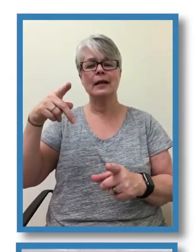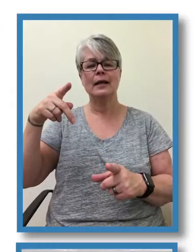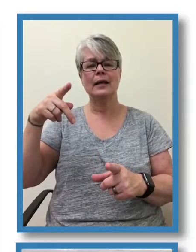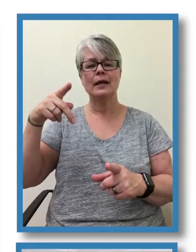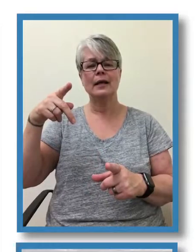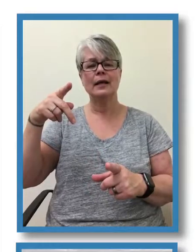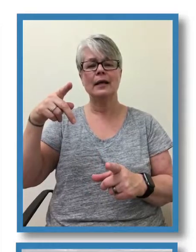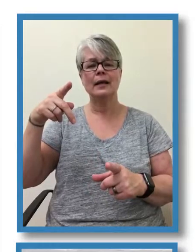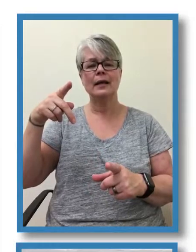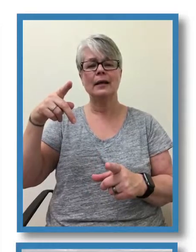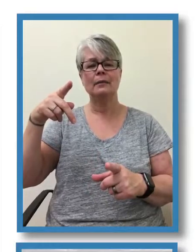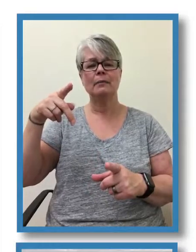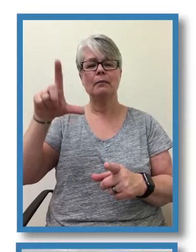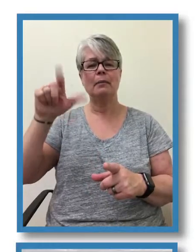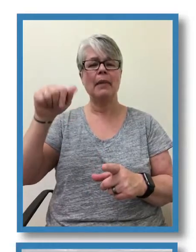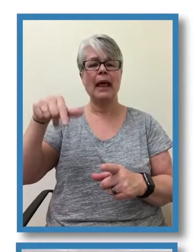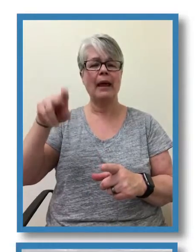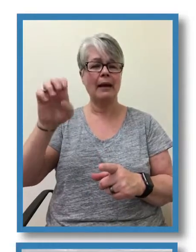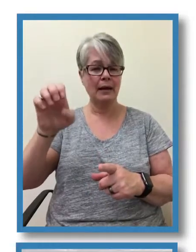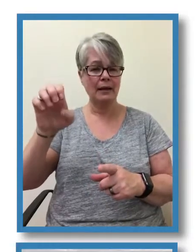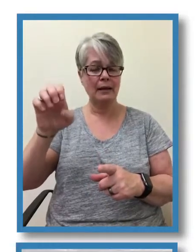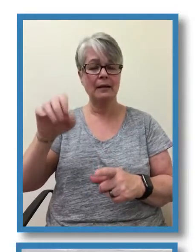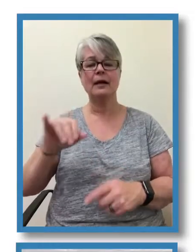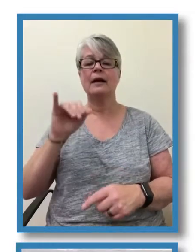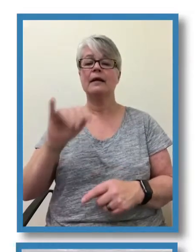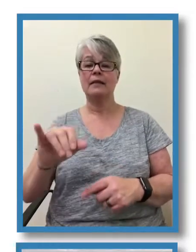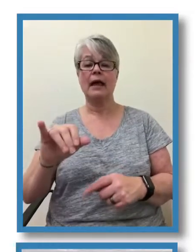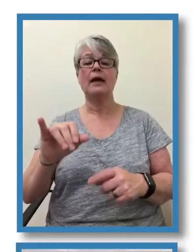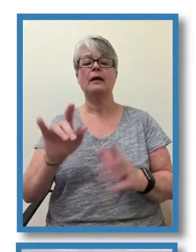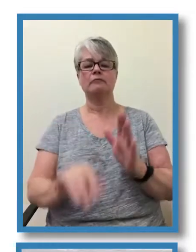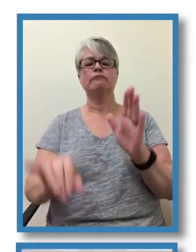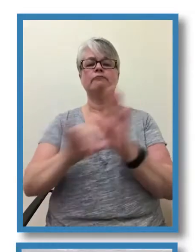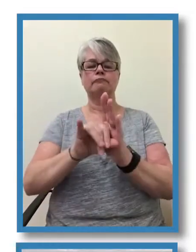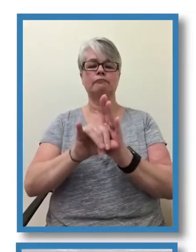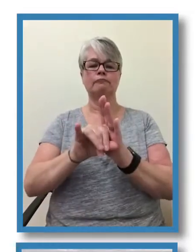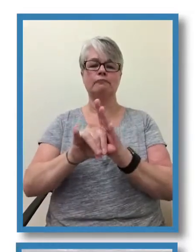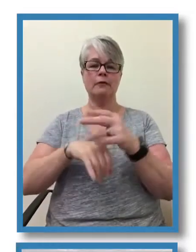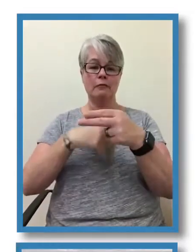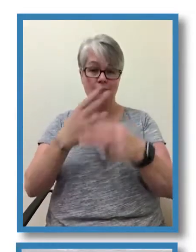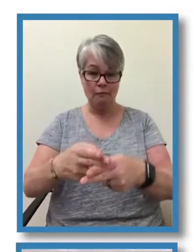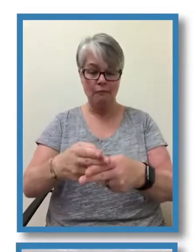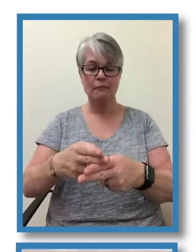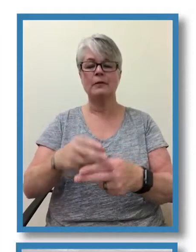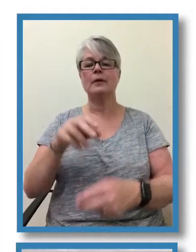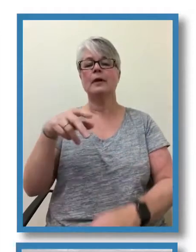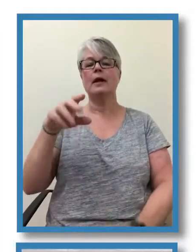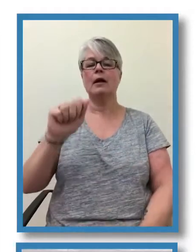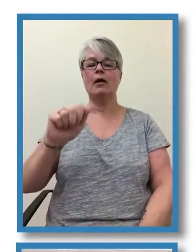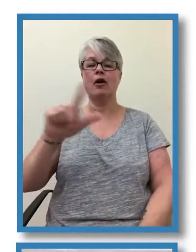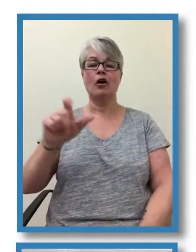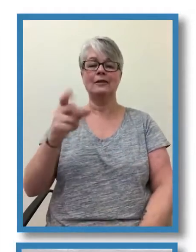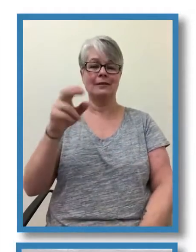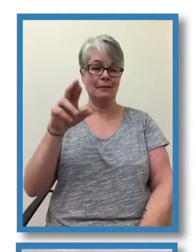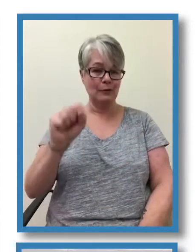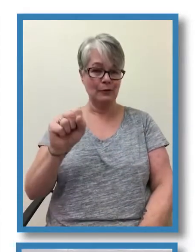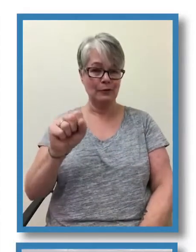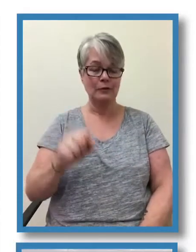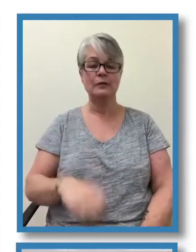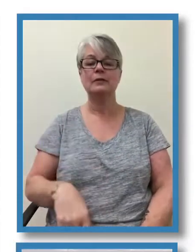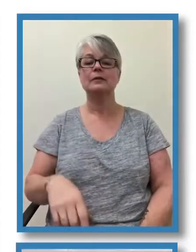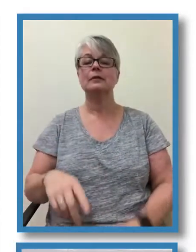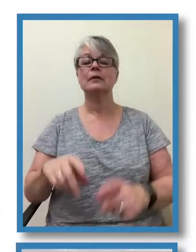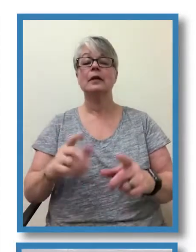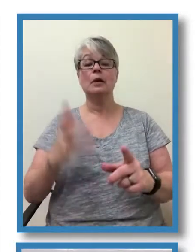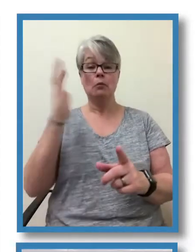ages, in 50s and 60s. We also recognized that people in their 80s had something that the lay